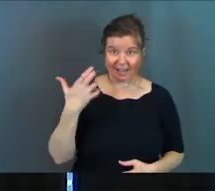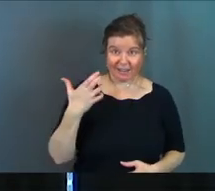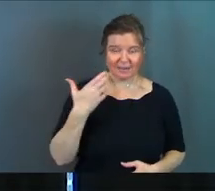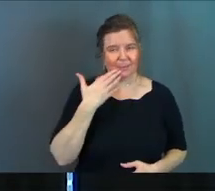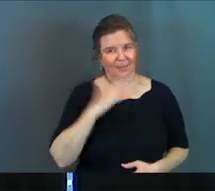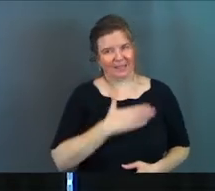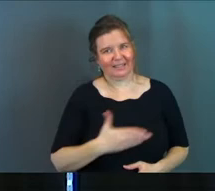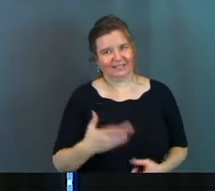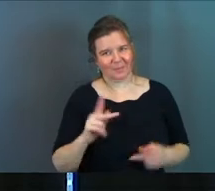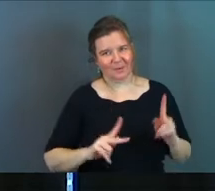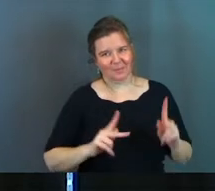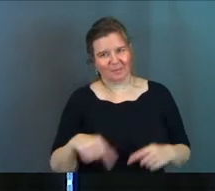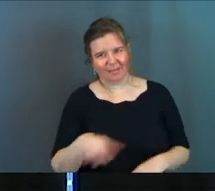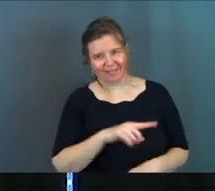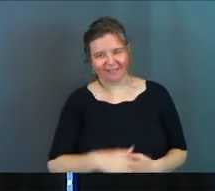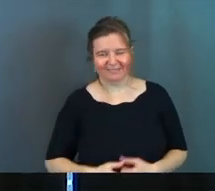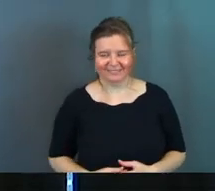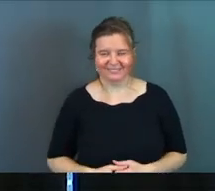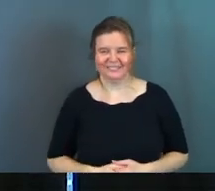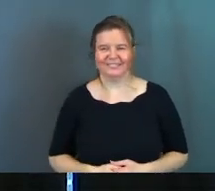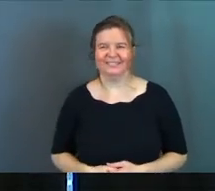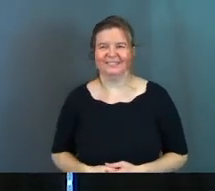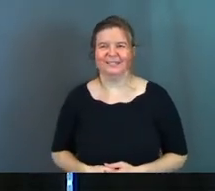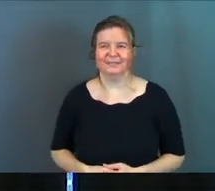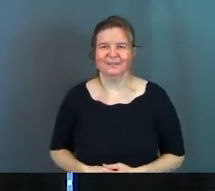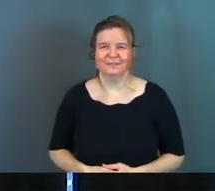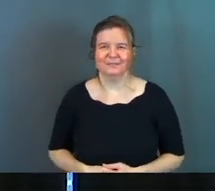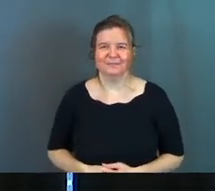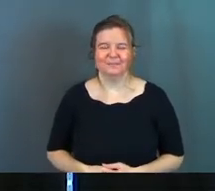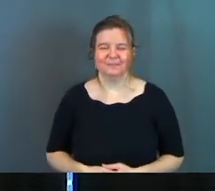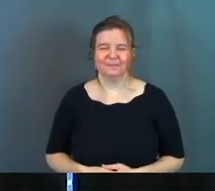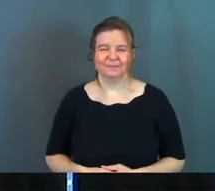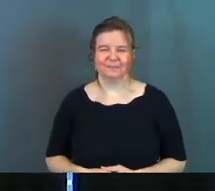angry, bad things happen to people.